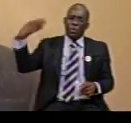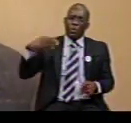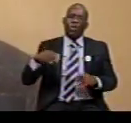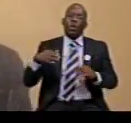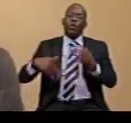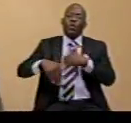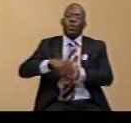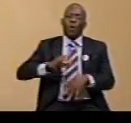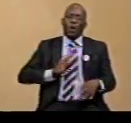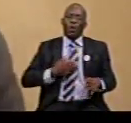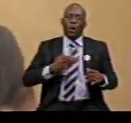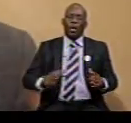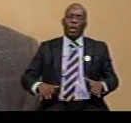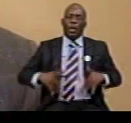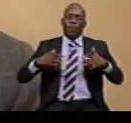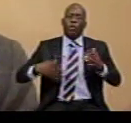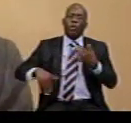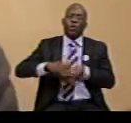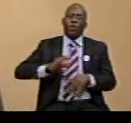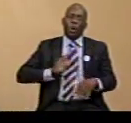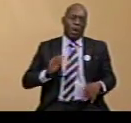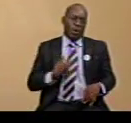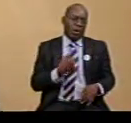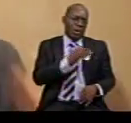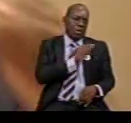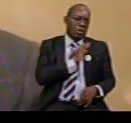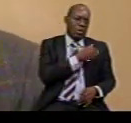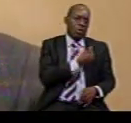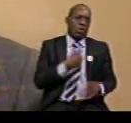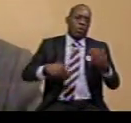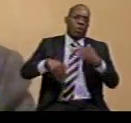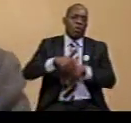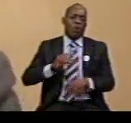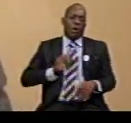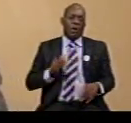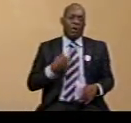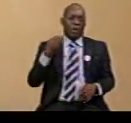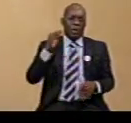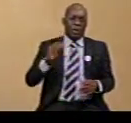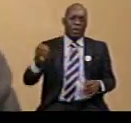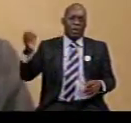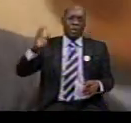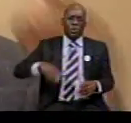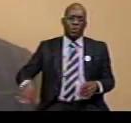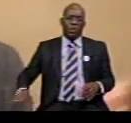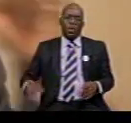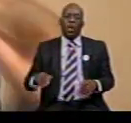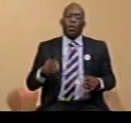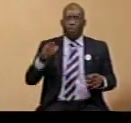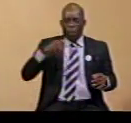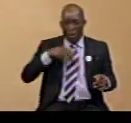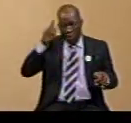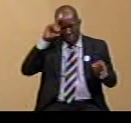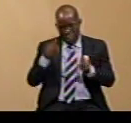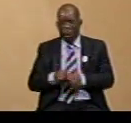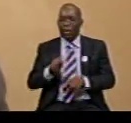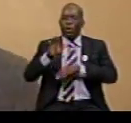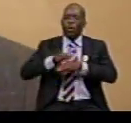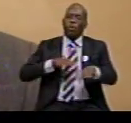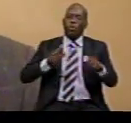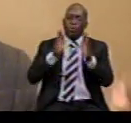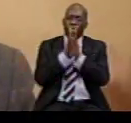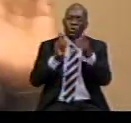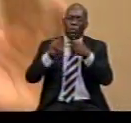souls, over our spirit. The grace of God is sufficient. My brother, continue to call upon God. My sister, continue to call upon